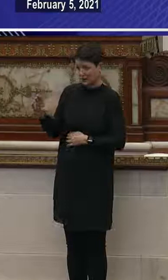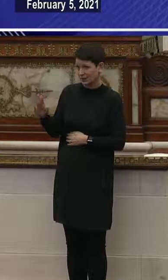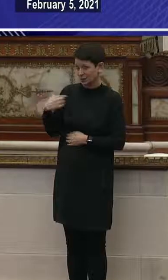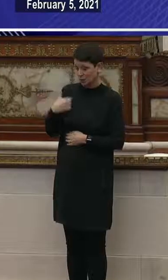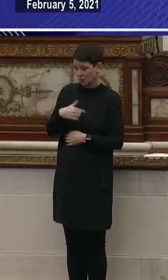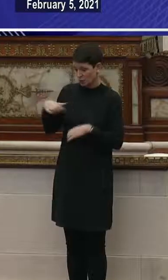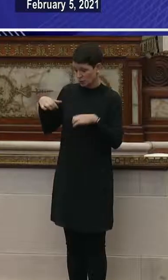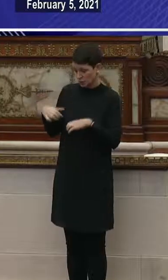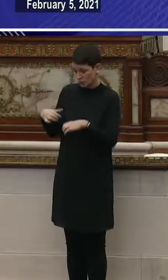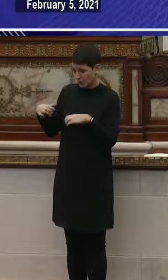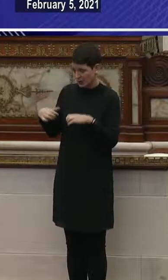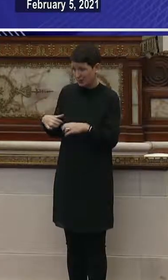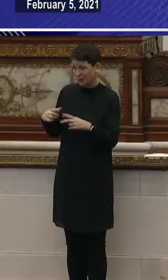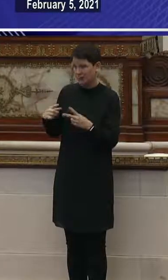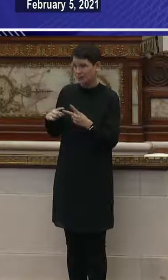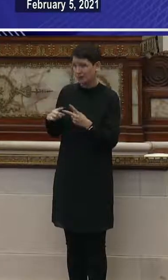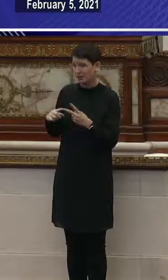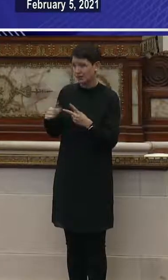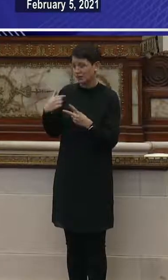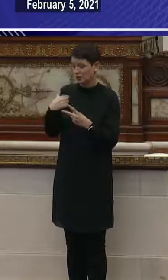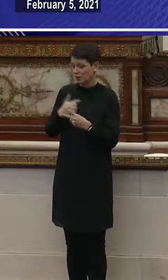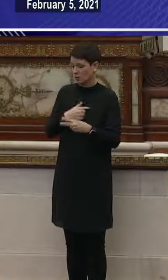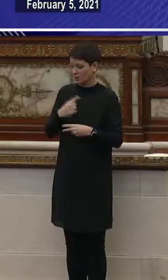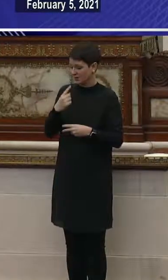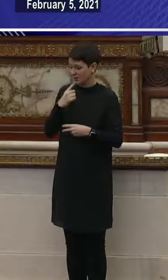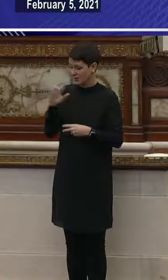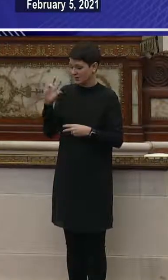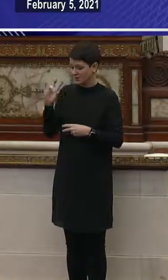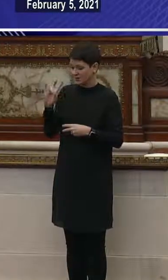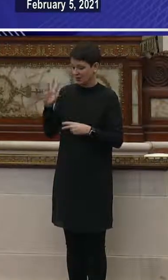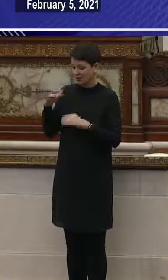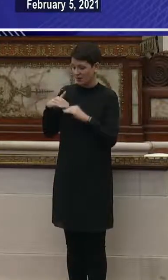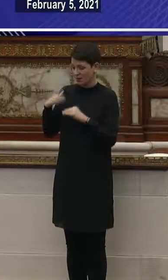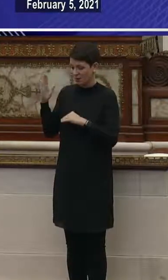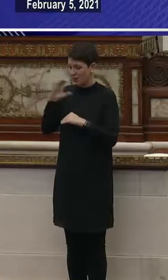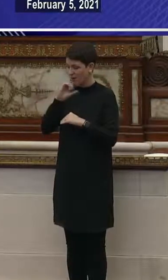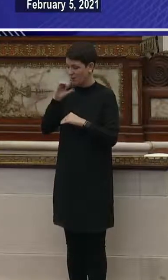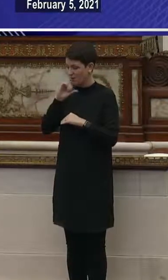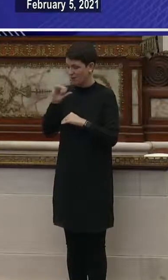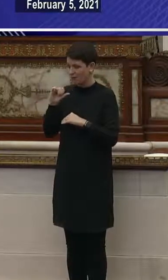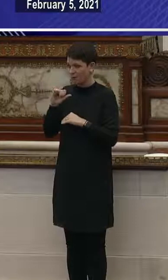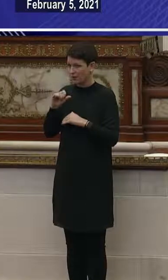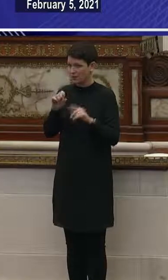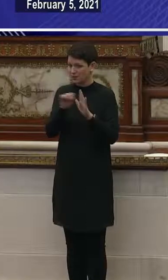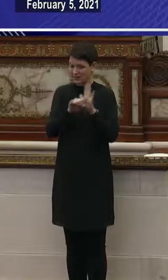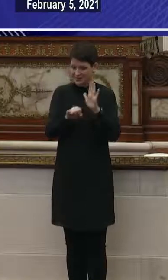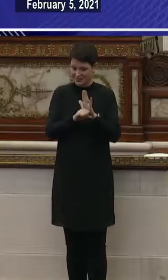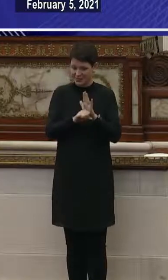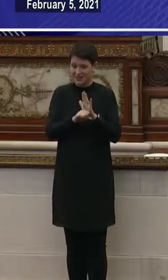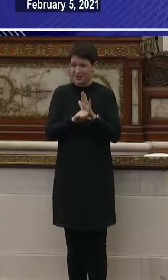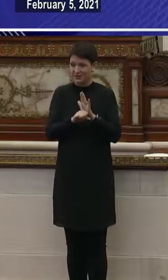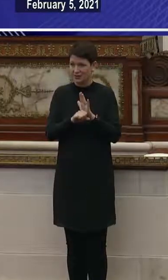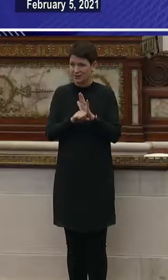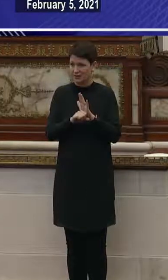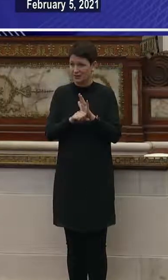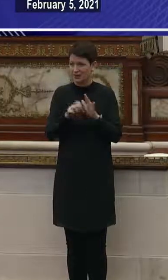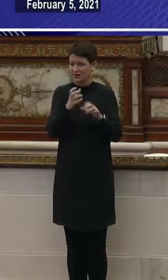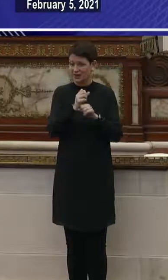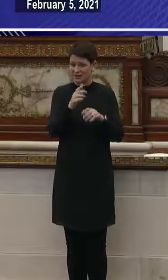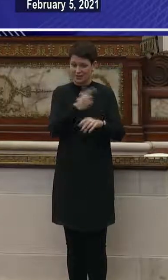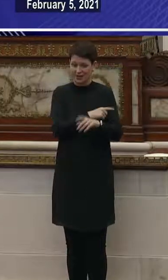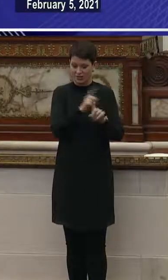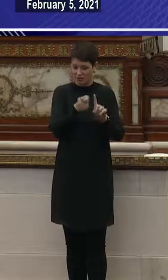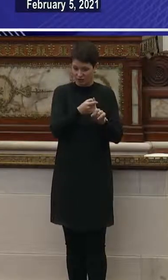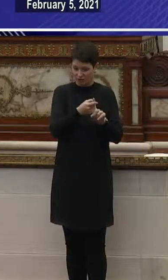doing, and we said that 75 and older, not like the state, is getting the vaccine first. So we're not,